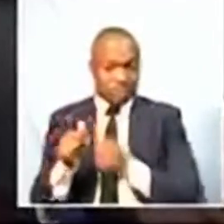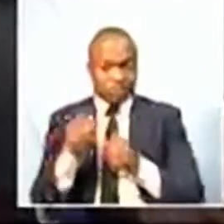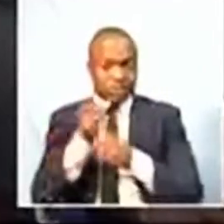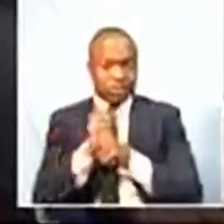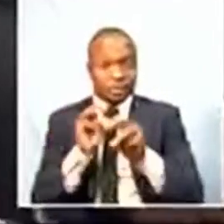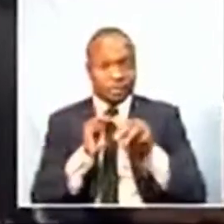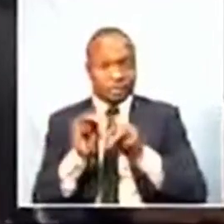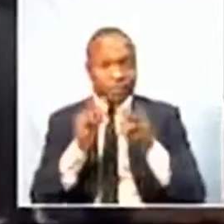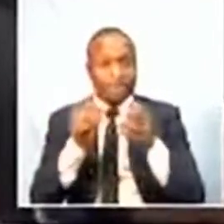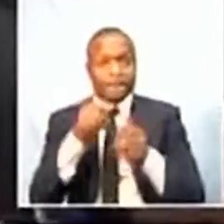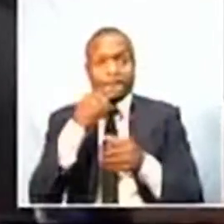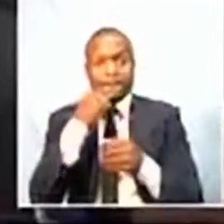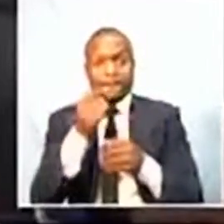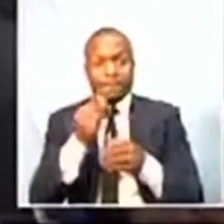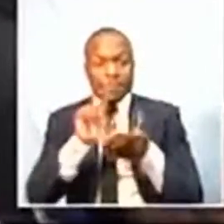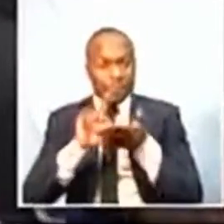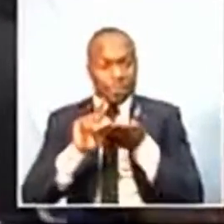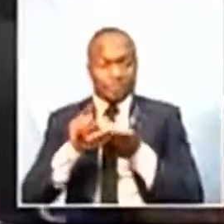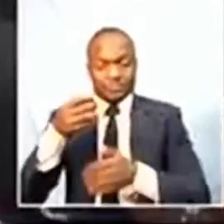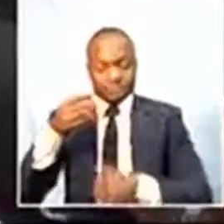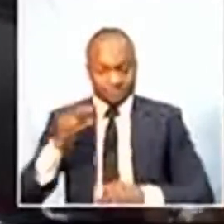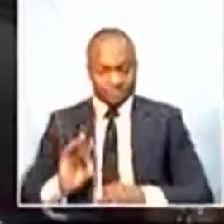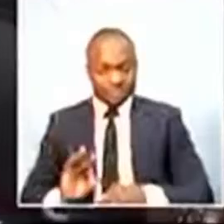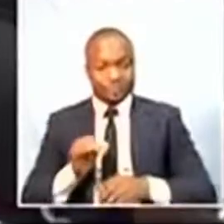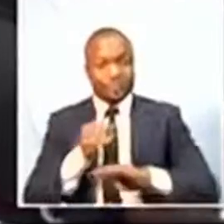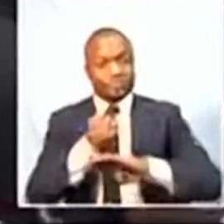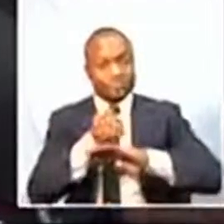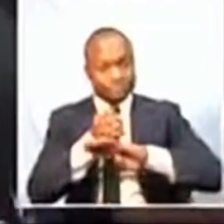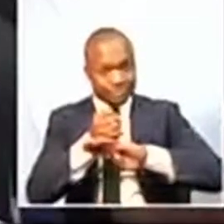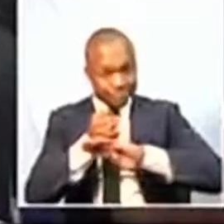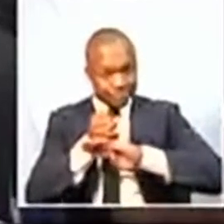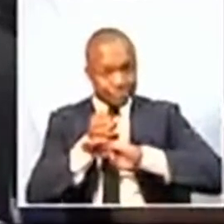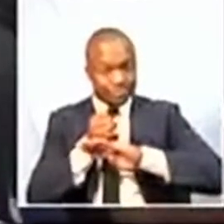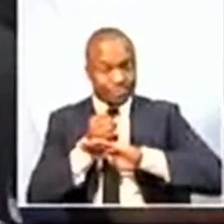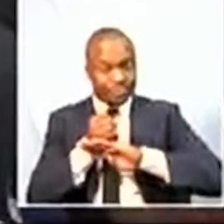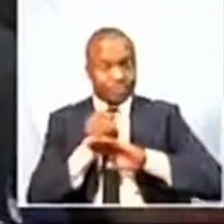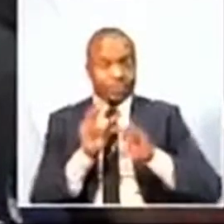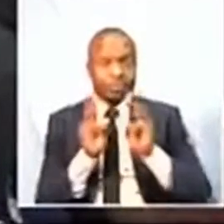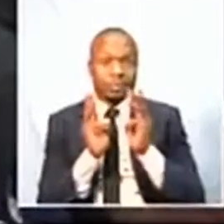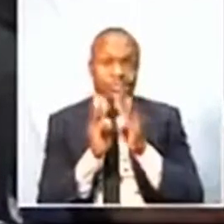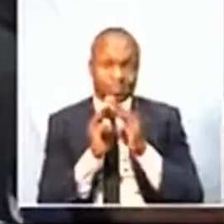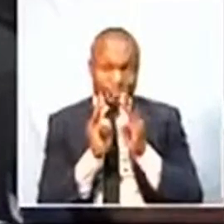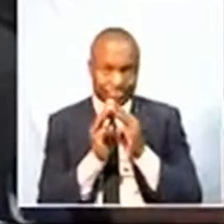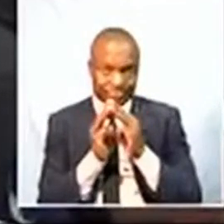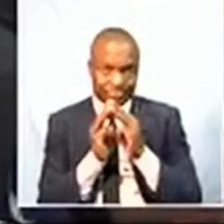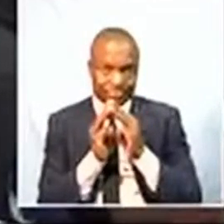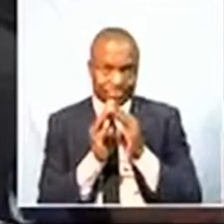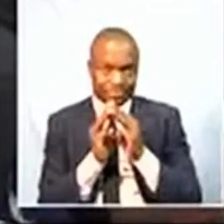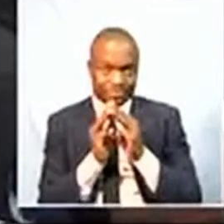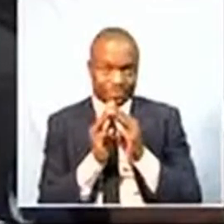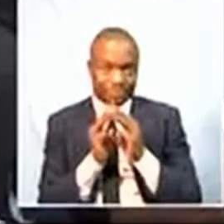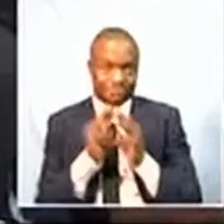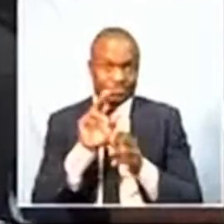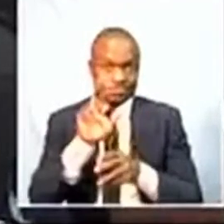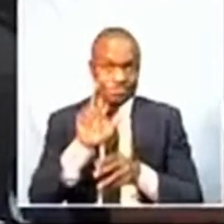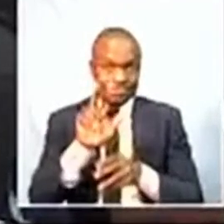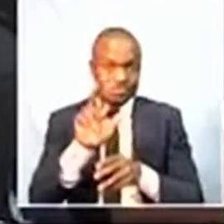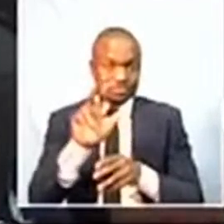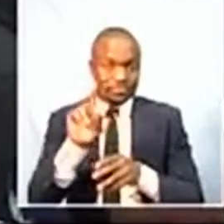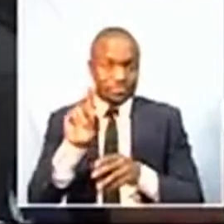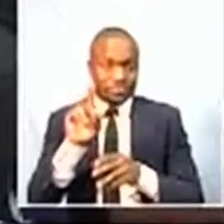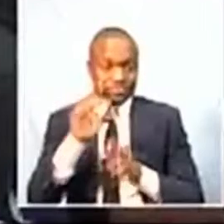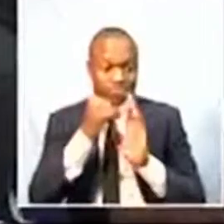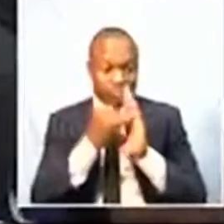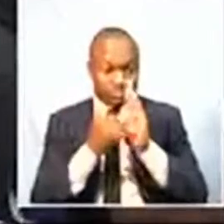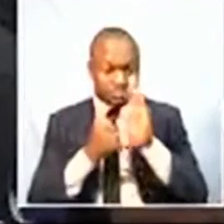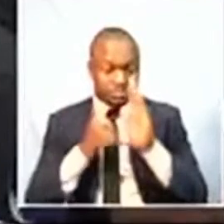that the loan beneficiaries were invited to a meeting on 31st July